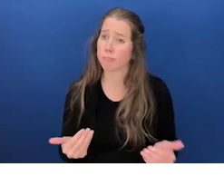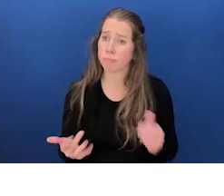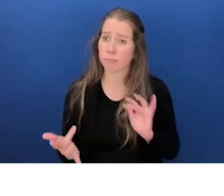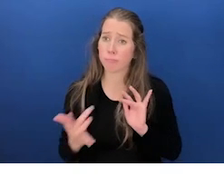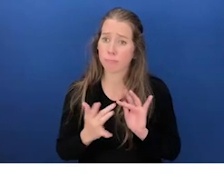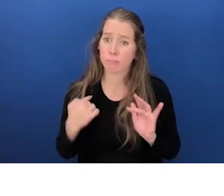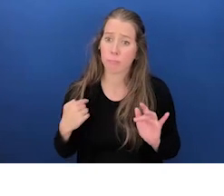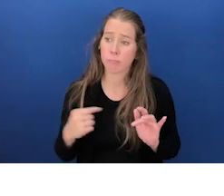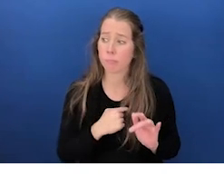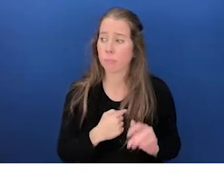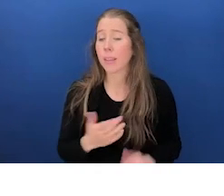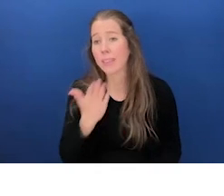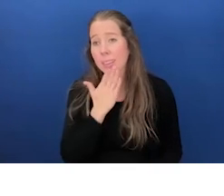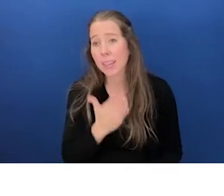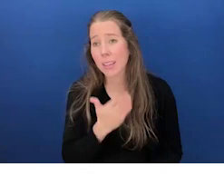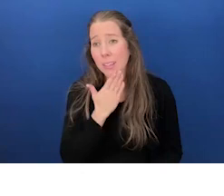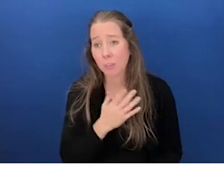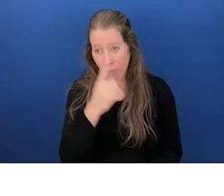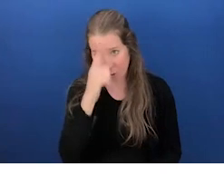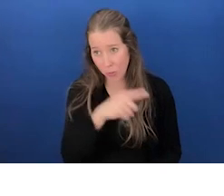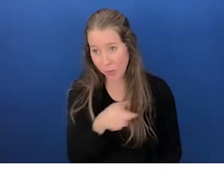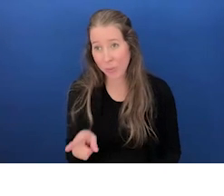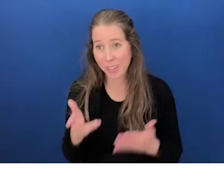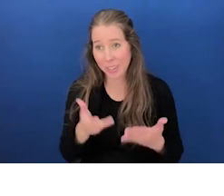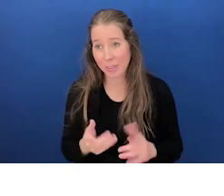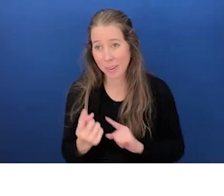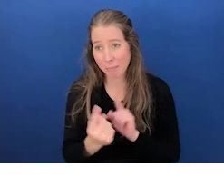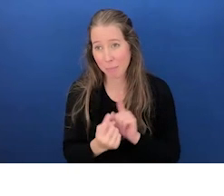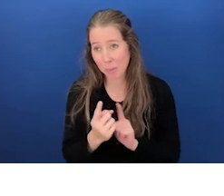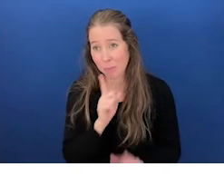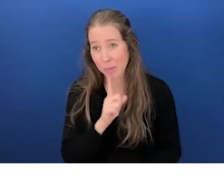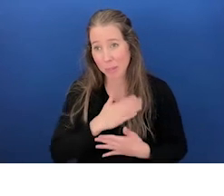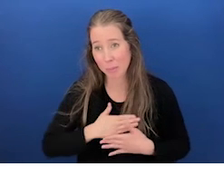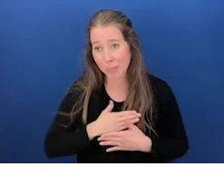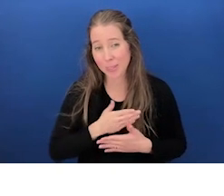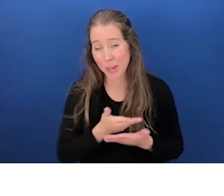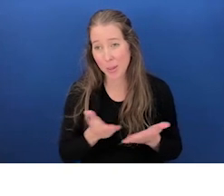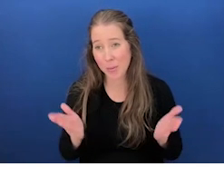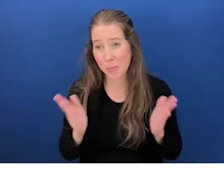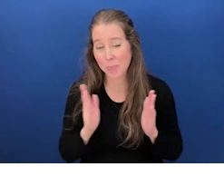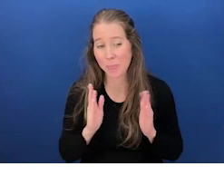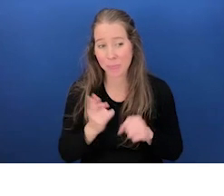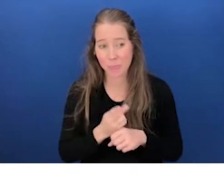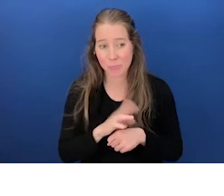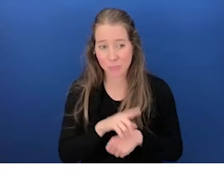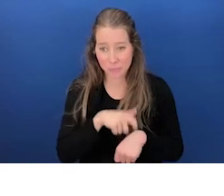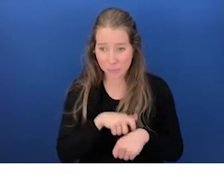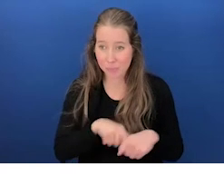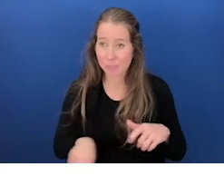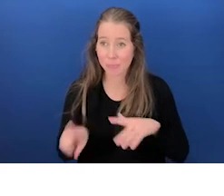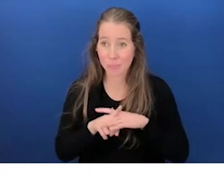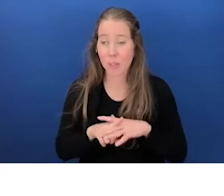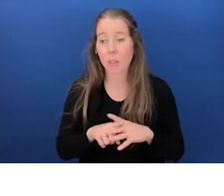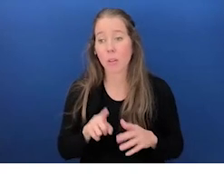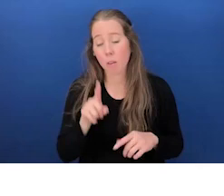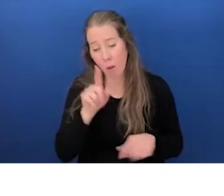to us. Thank you for those of you who are here in person. We appreciate you taking the time to do so. For those